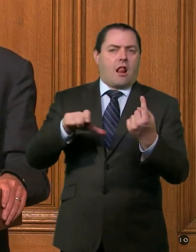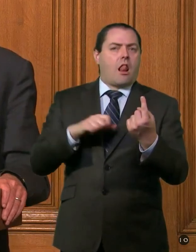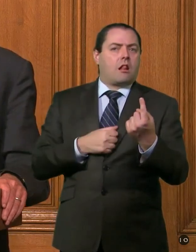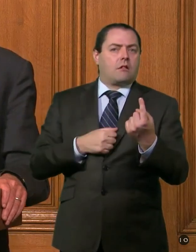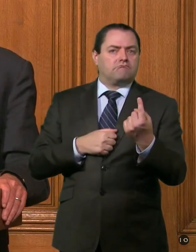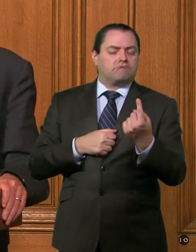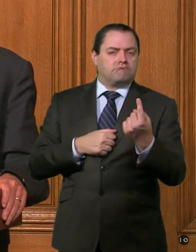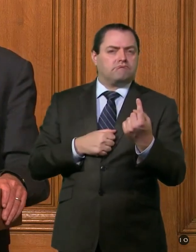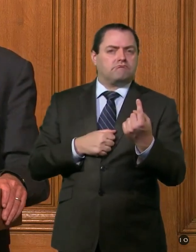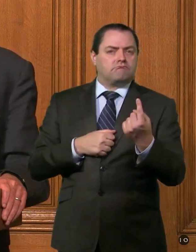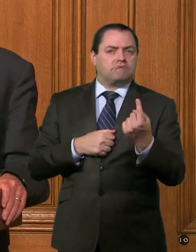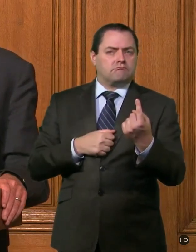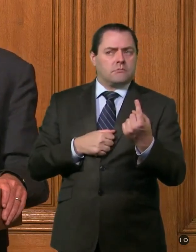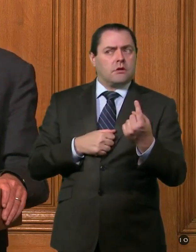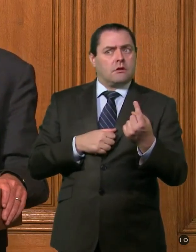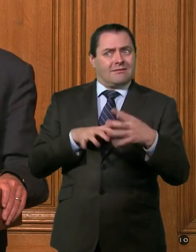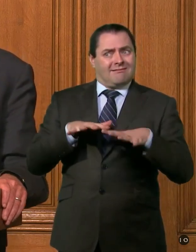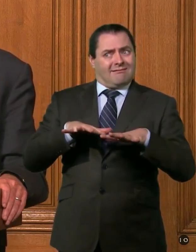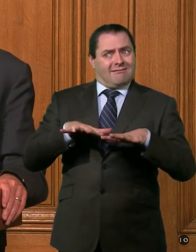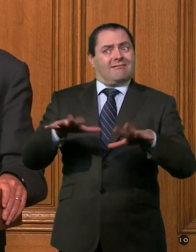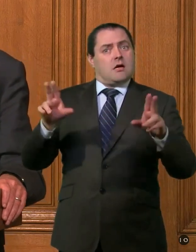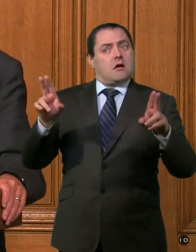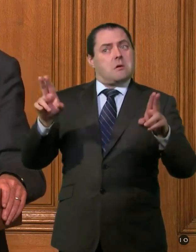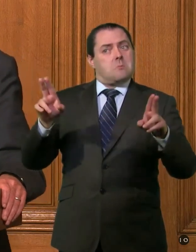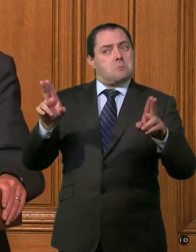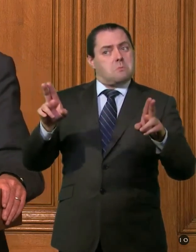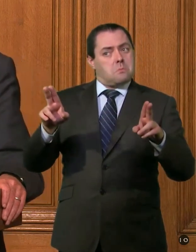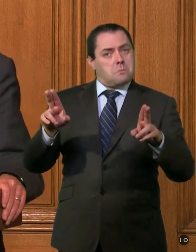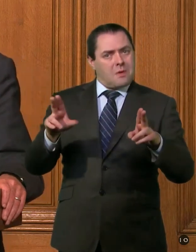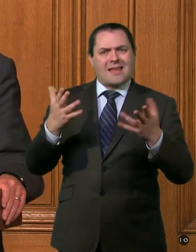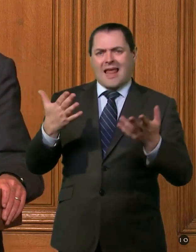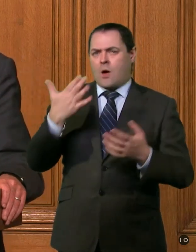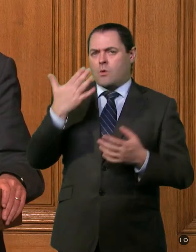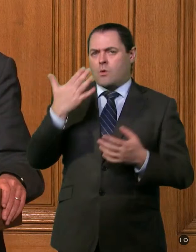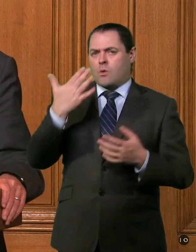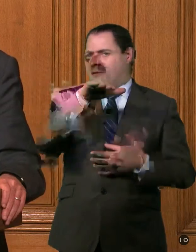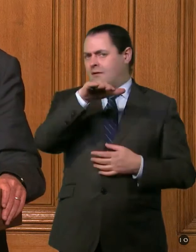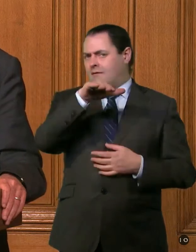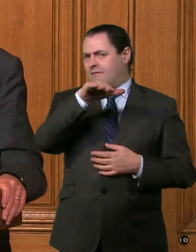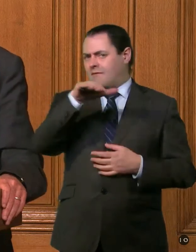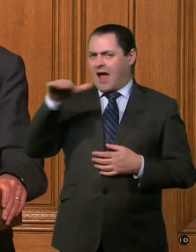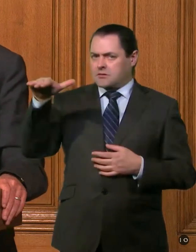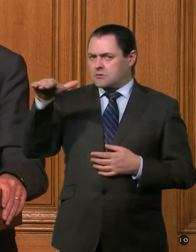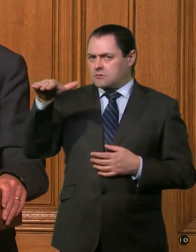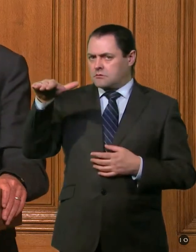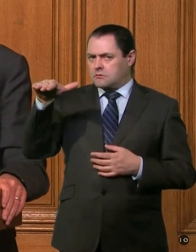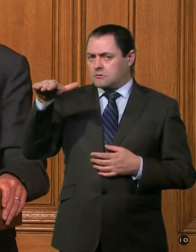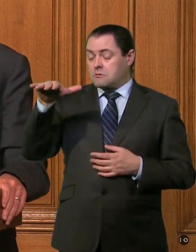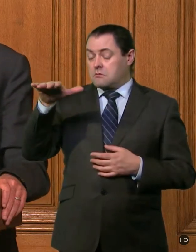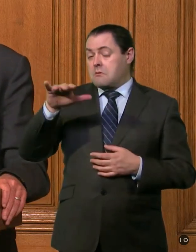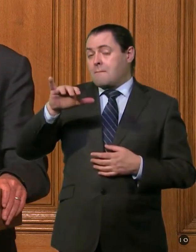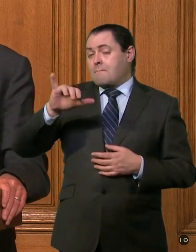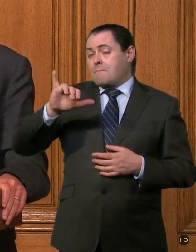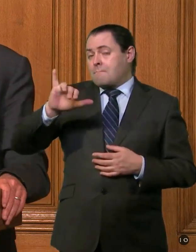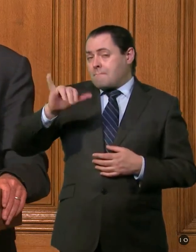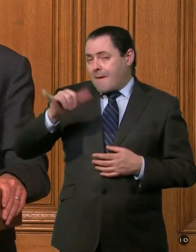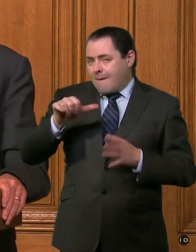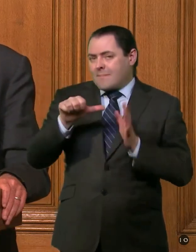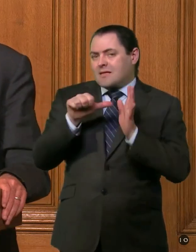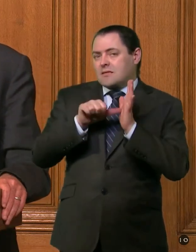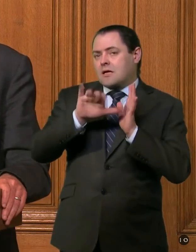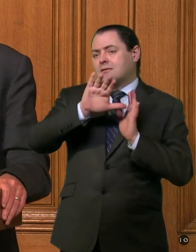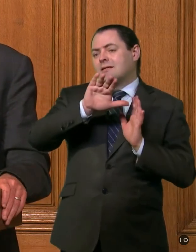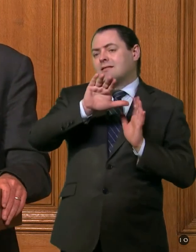actually we're at a plateau or possibly decreasing across the country, that's not true everywhere. In some cases, there are still some